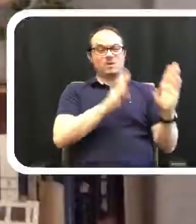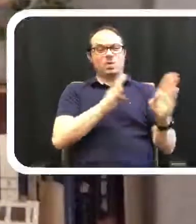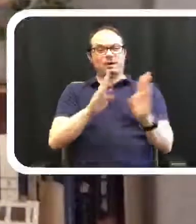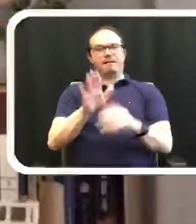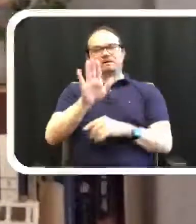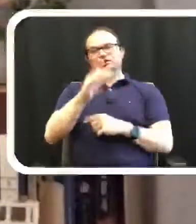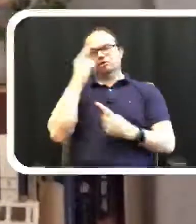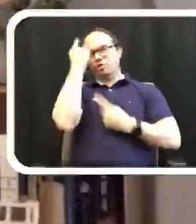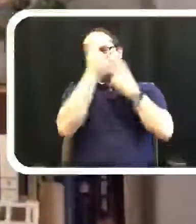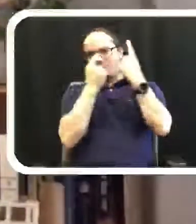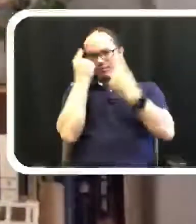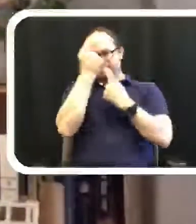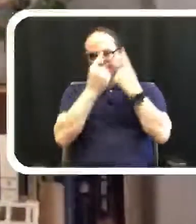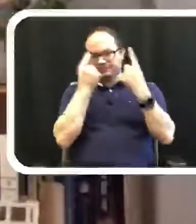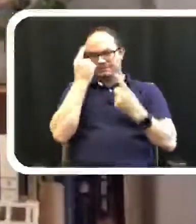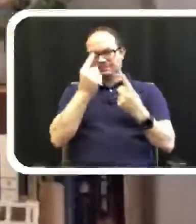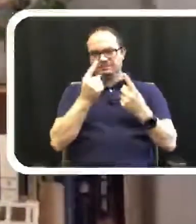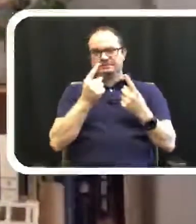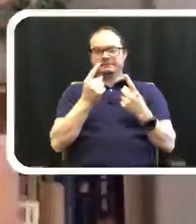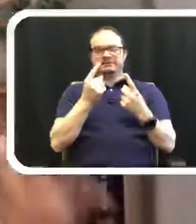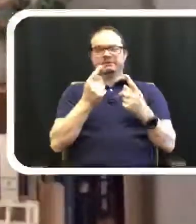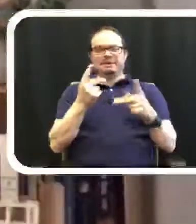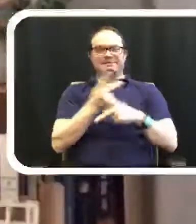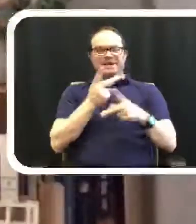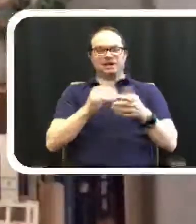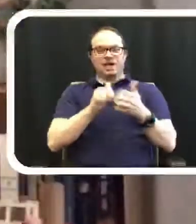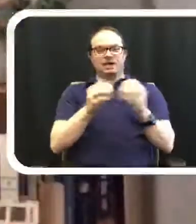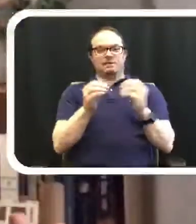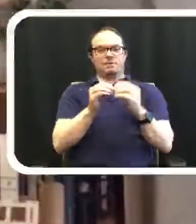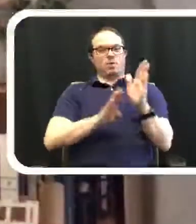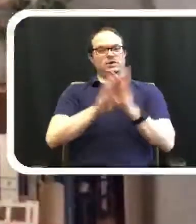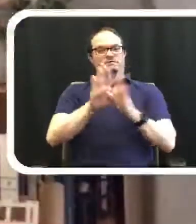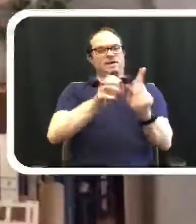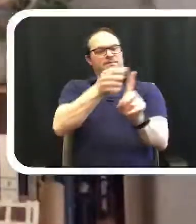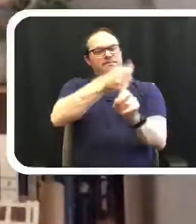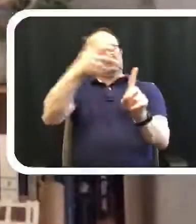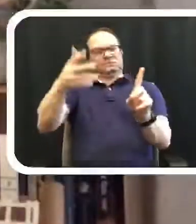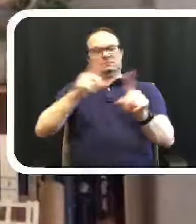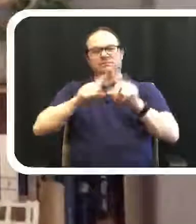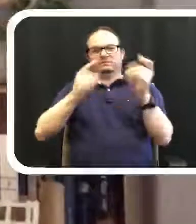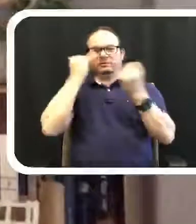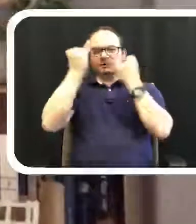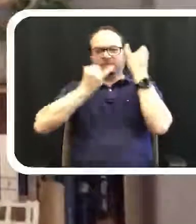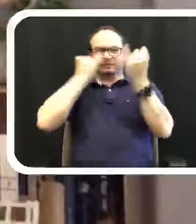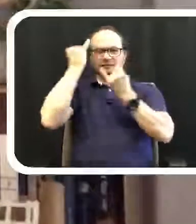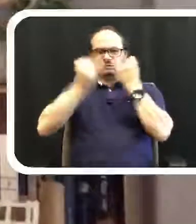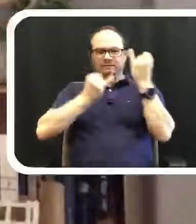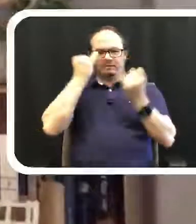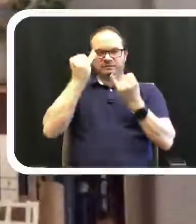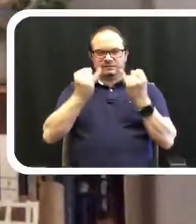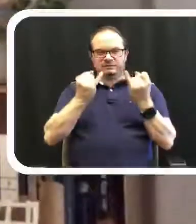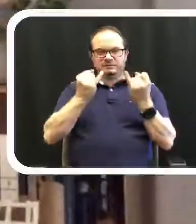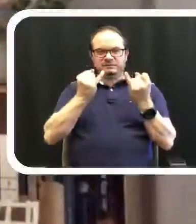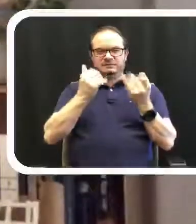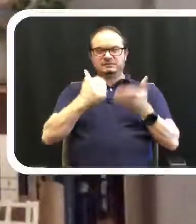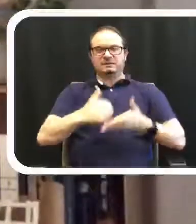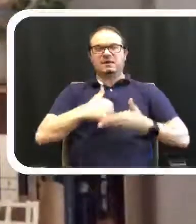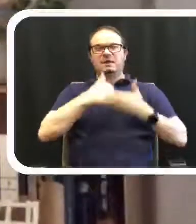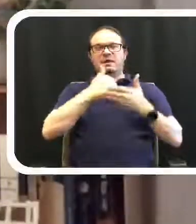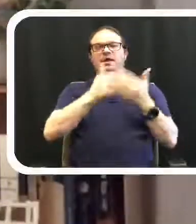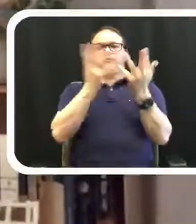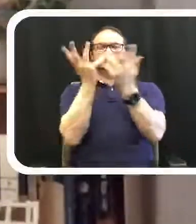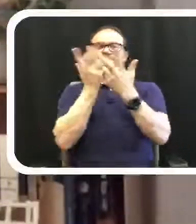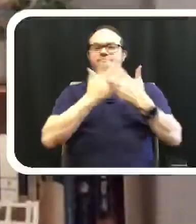thoughts and seeing how we might want to further develop those ideas helps us to put together